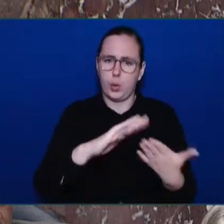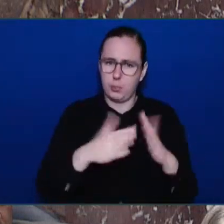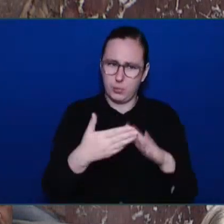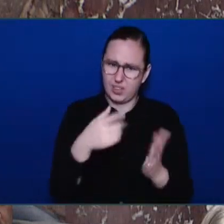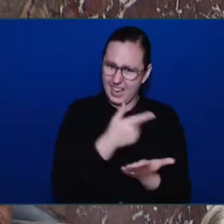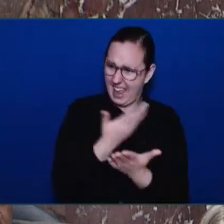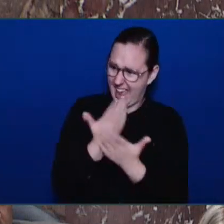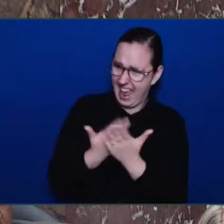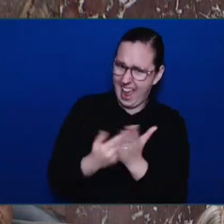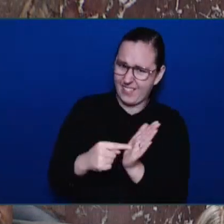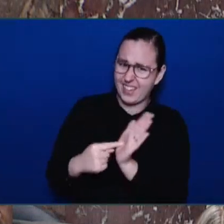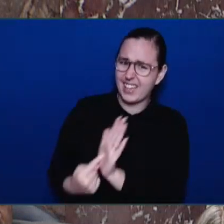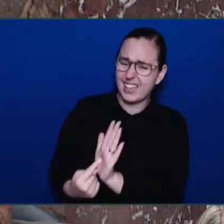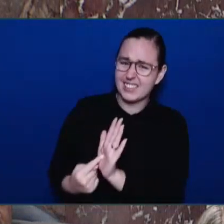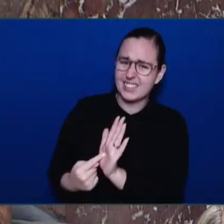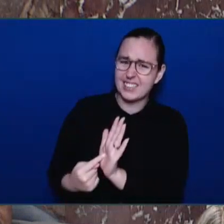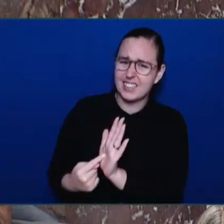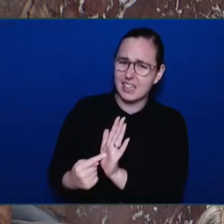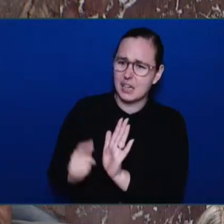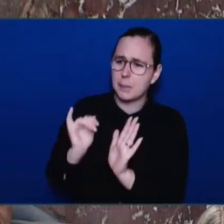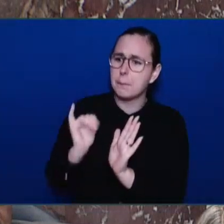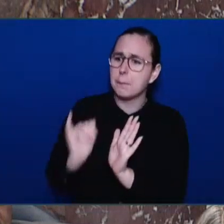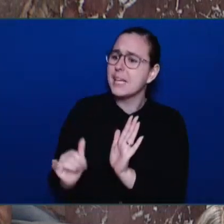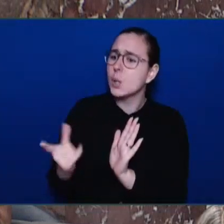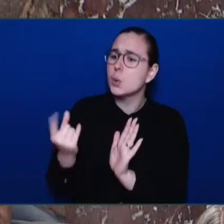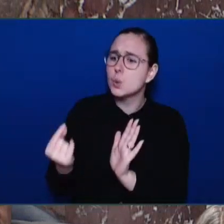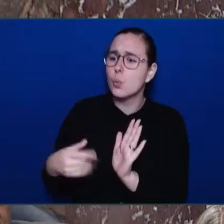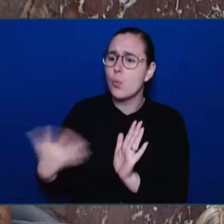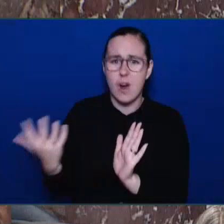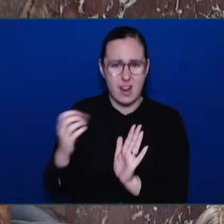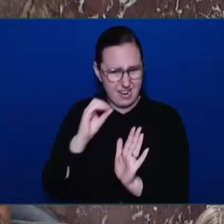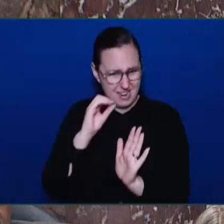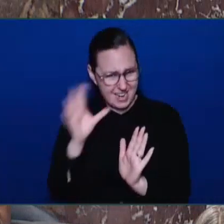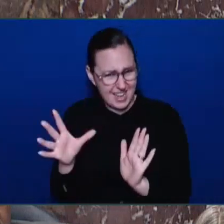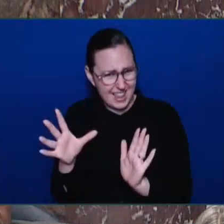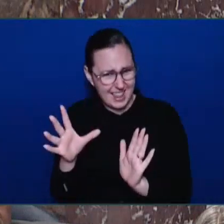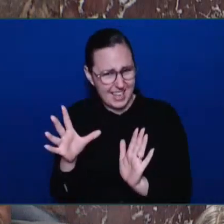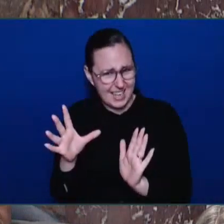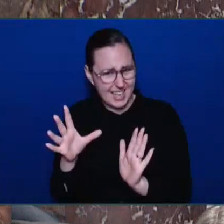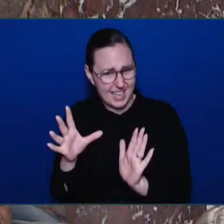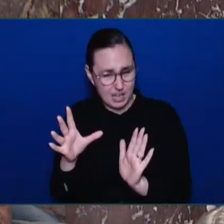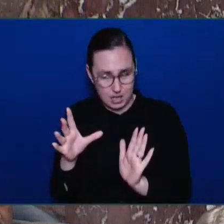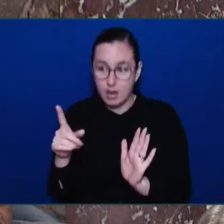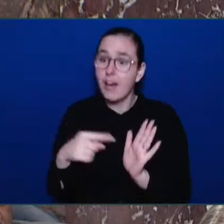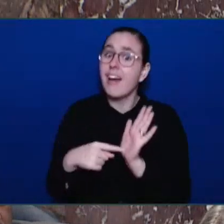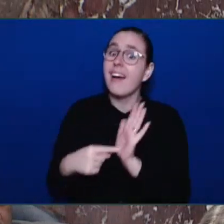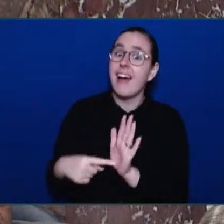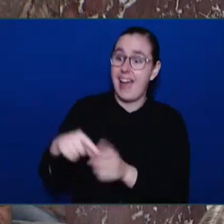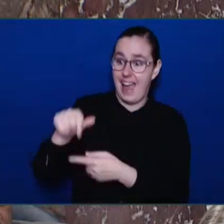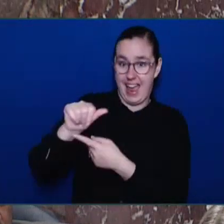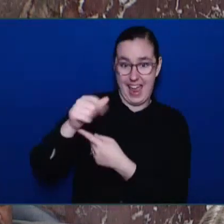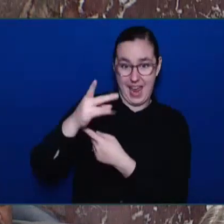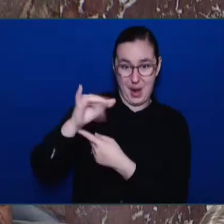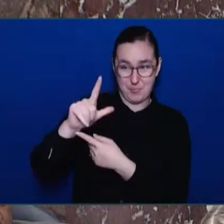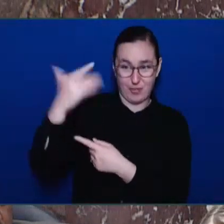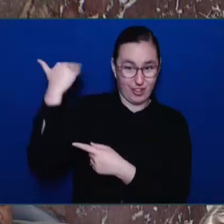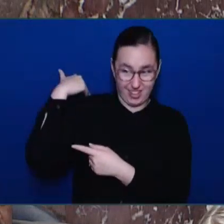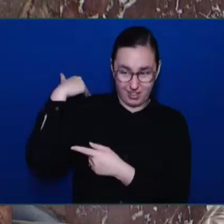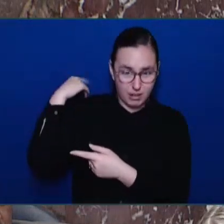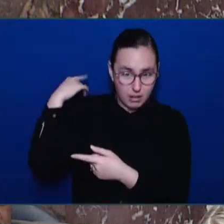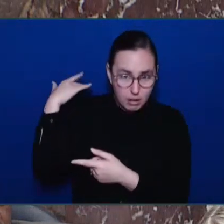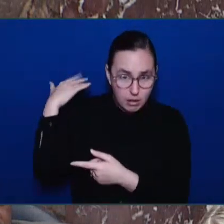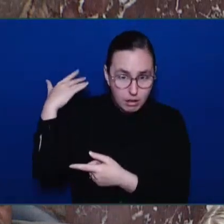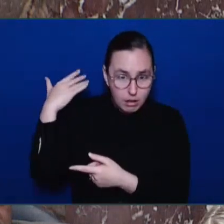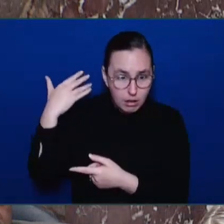April, more than 900 British Columbians have been attacked by violent random strangers in Vancouver